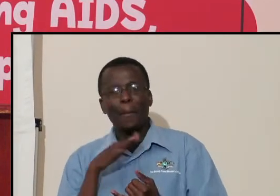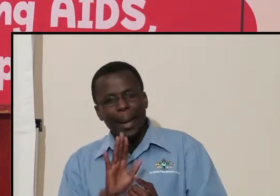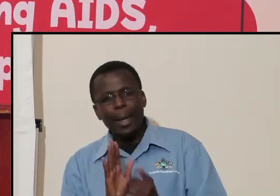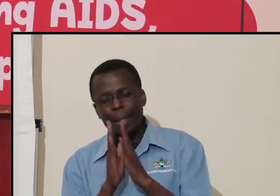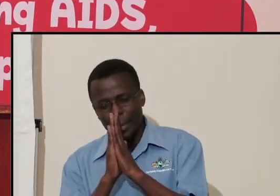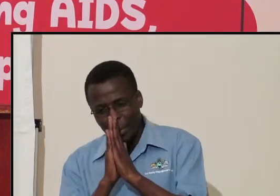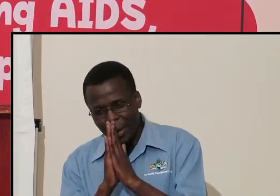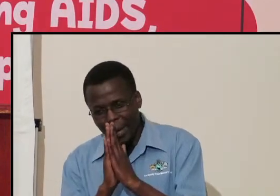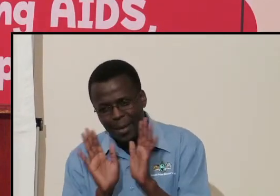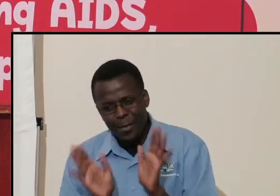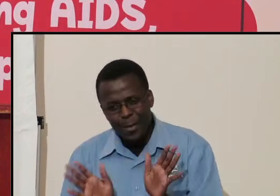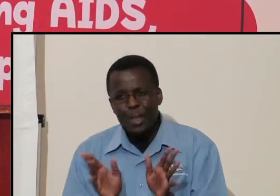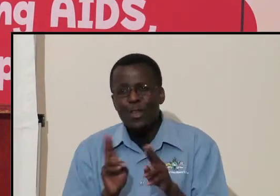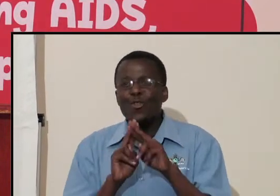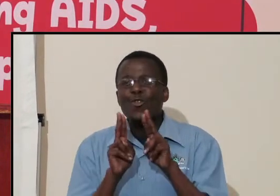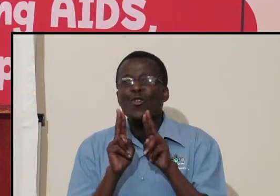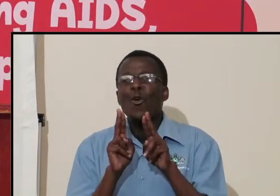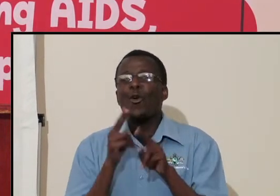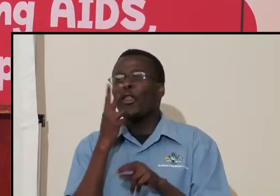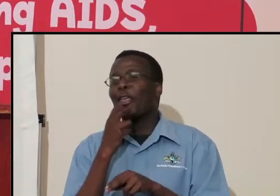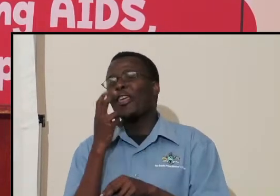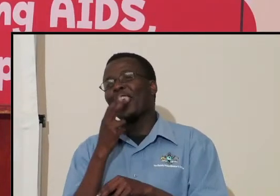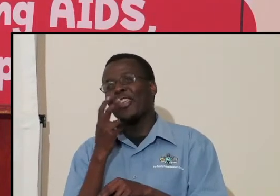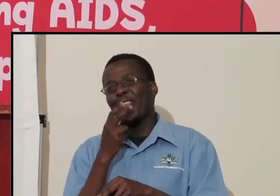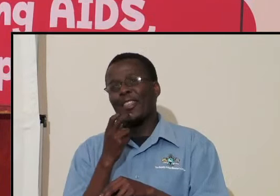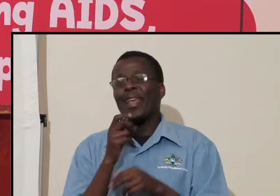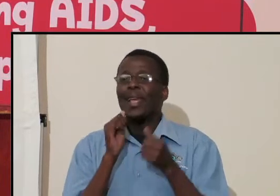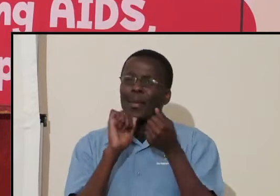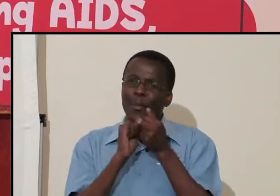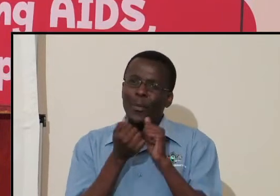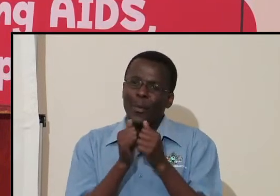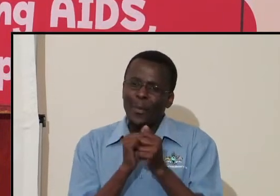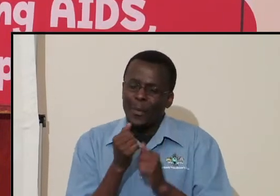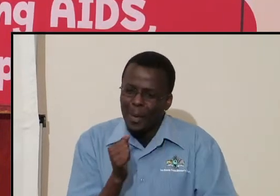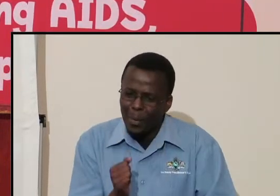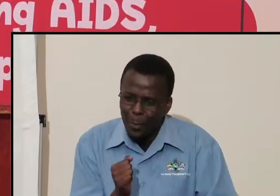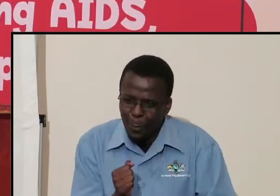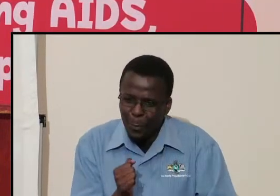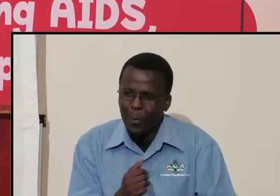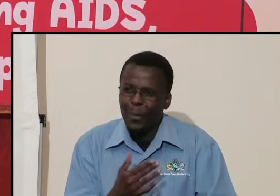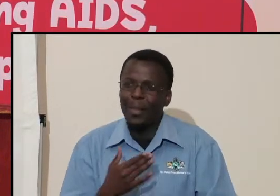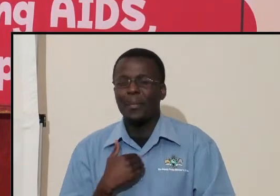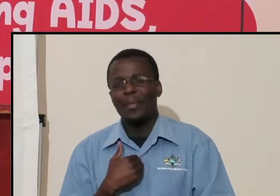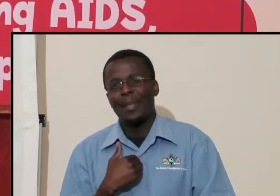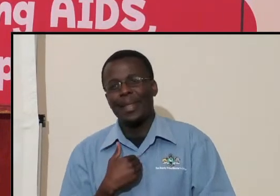That's the problem when you are getting older.